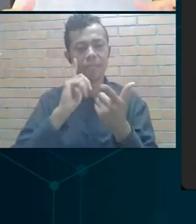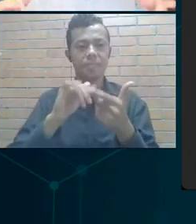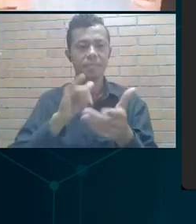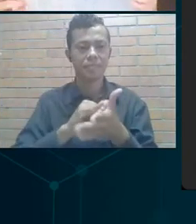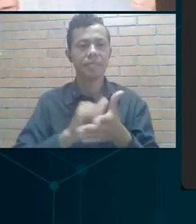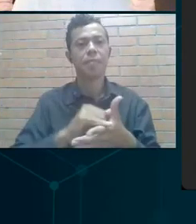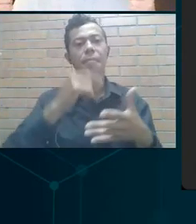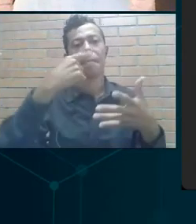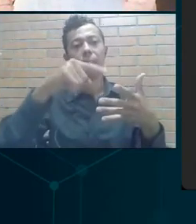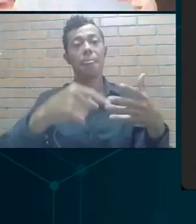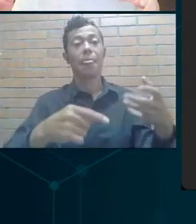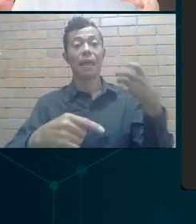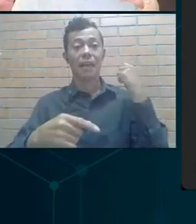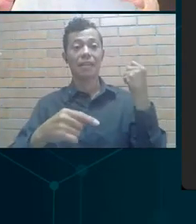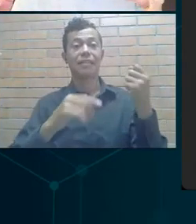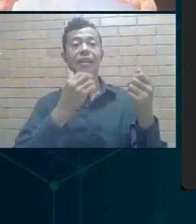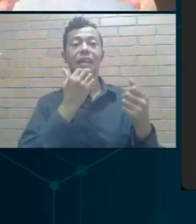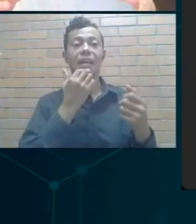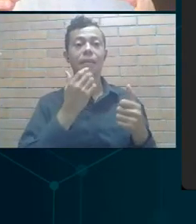example, servers and